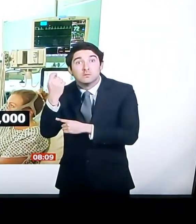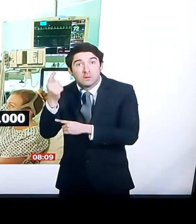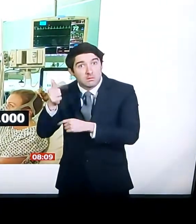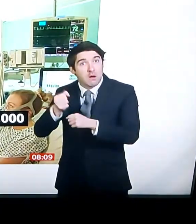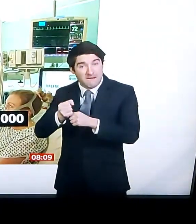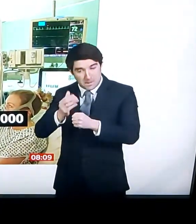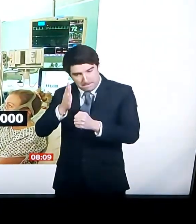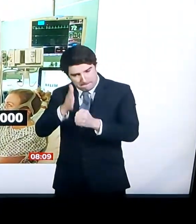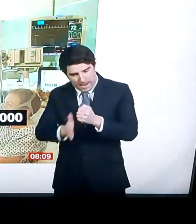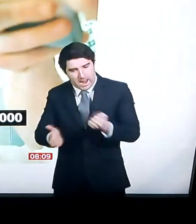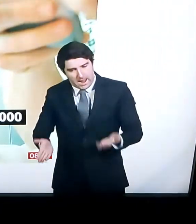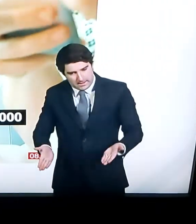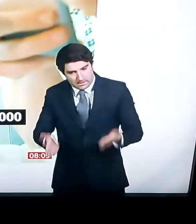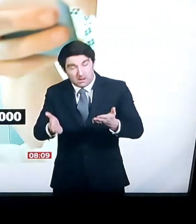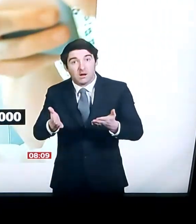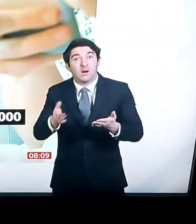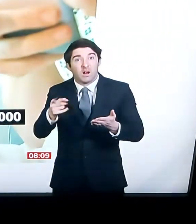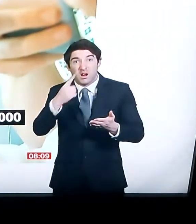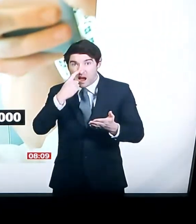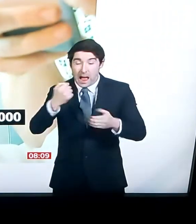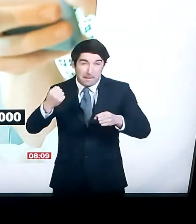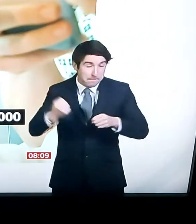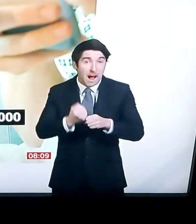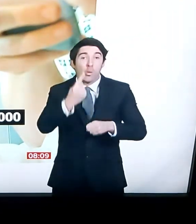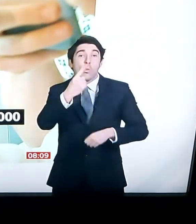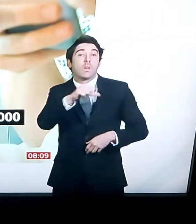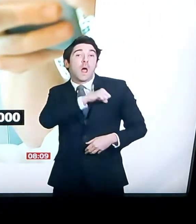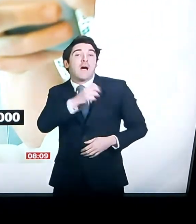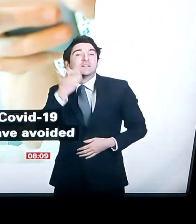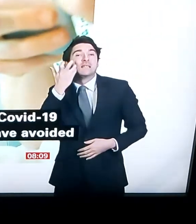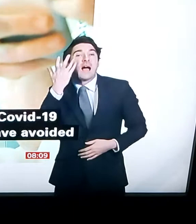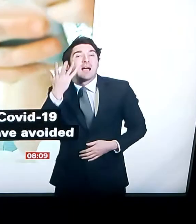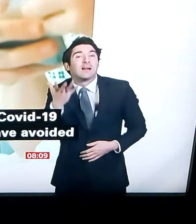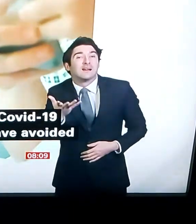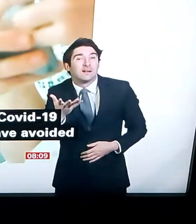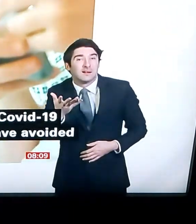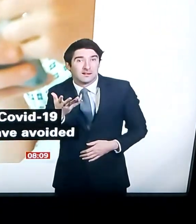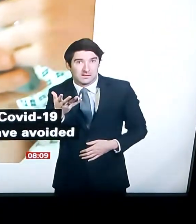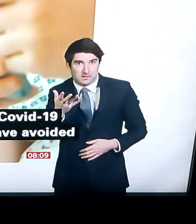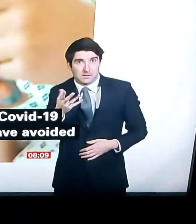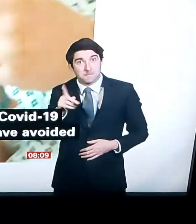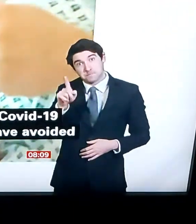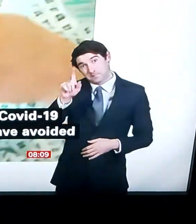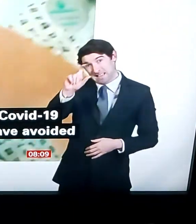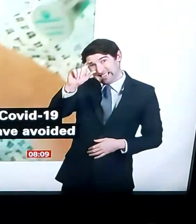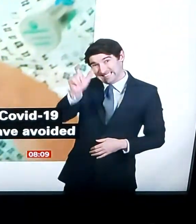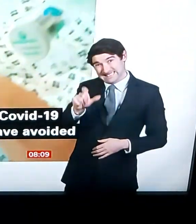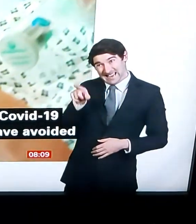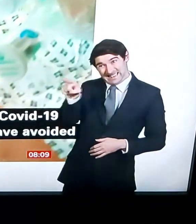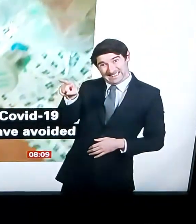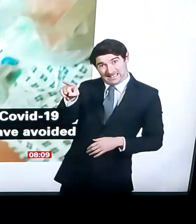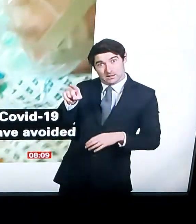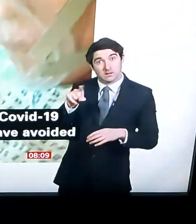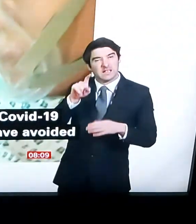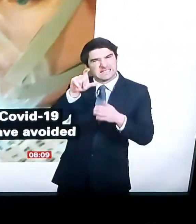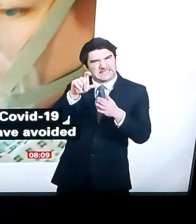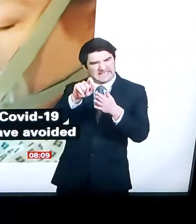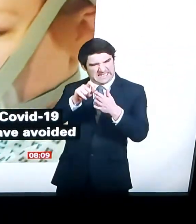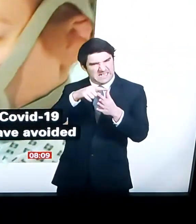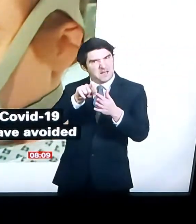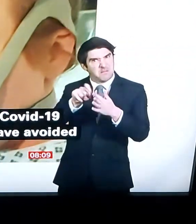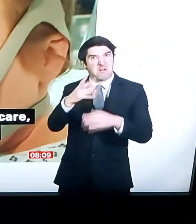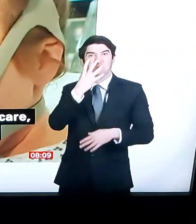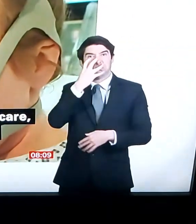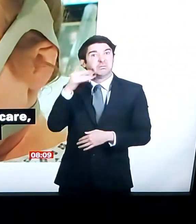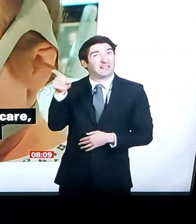these a day. In Italy, around half of COVID-19 patients given CPAP have avoided the need for